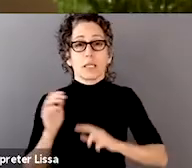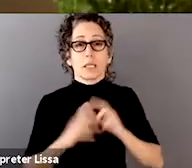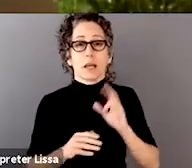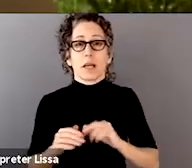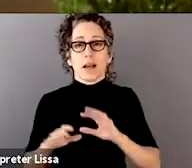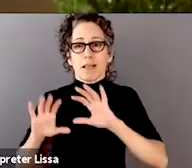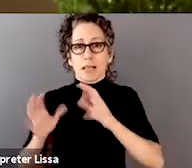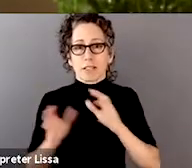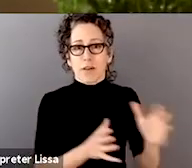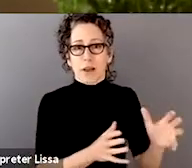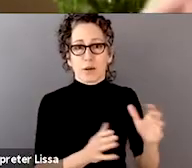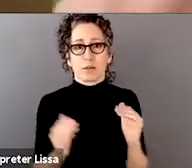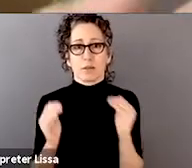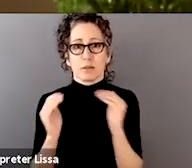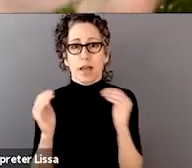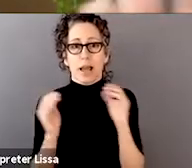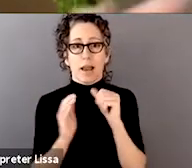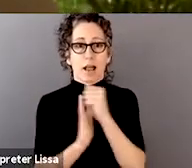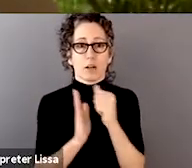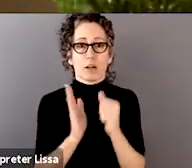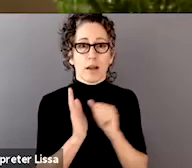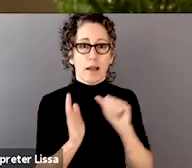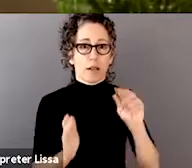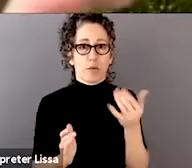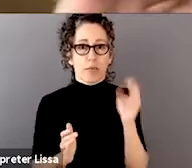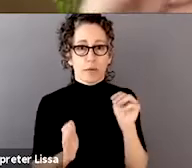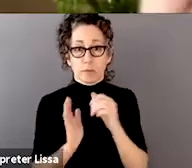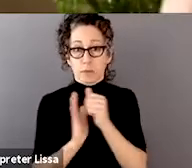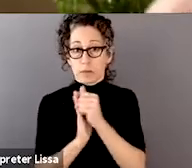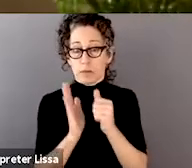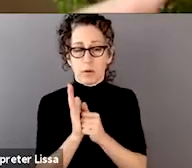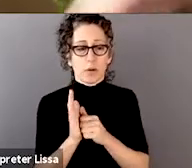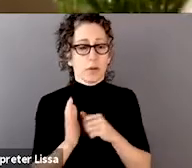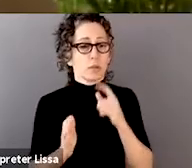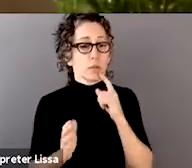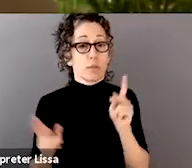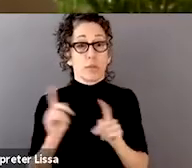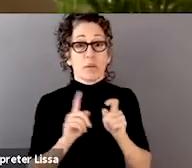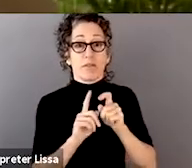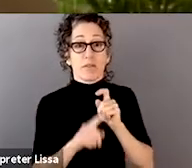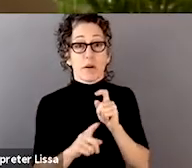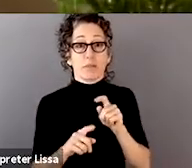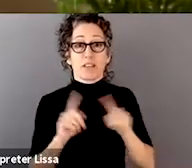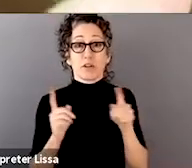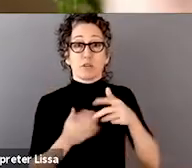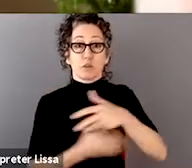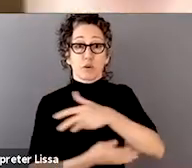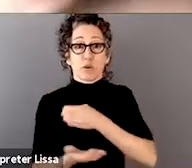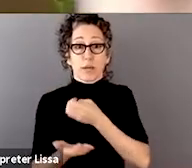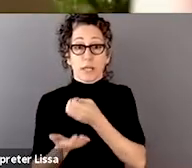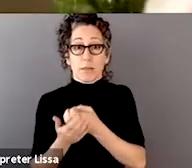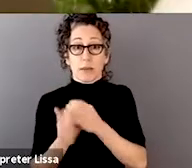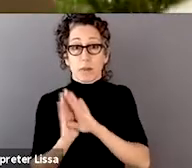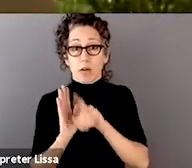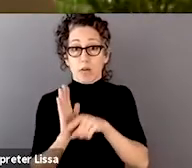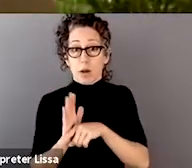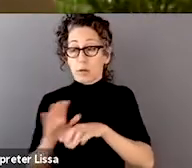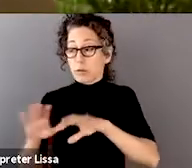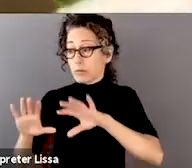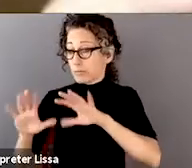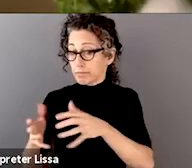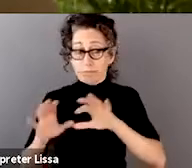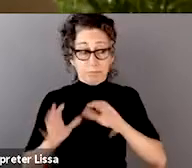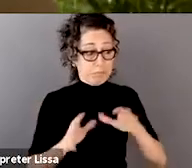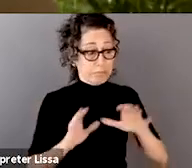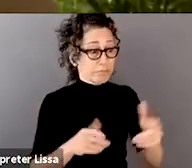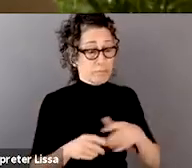allocation algorithms, which ensure that people from different socioeconomic backgrounds, people from different